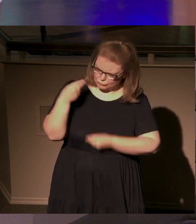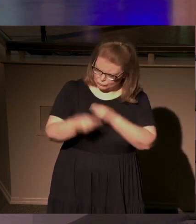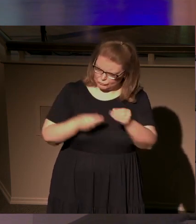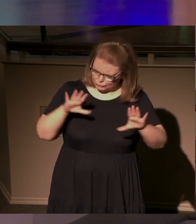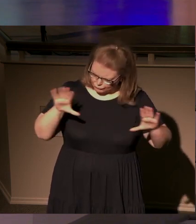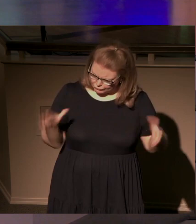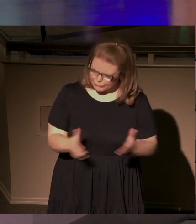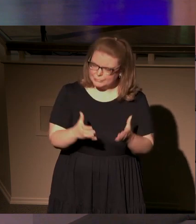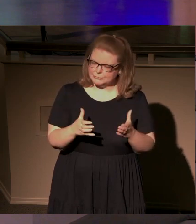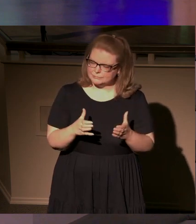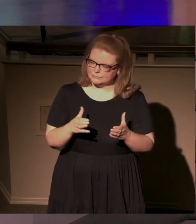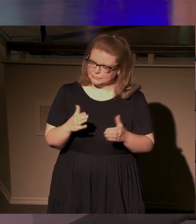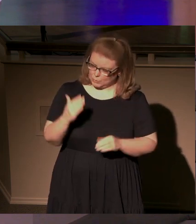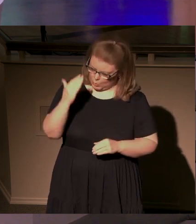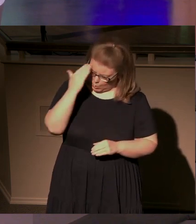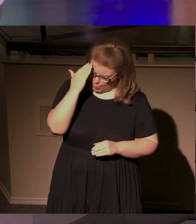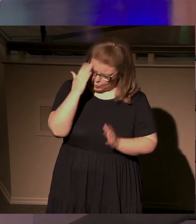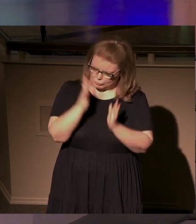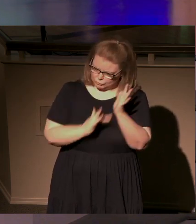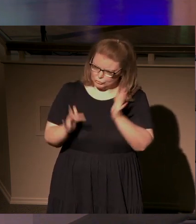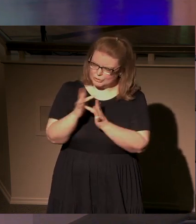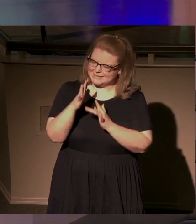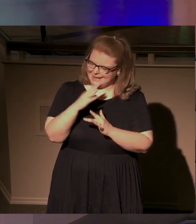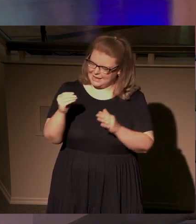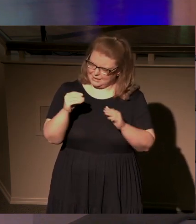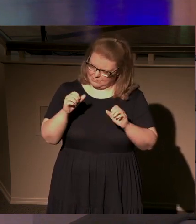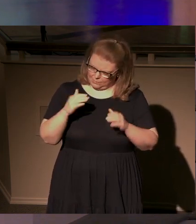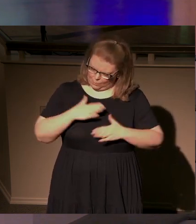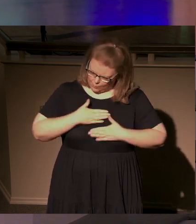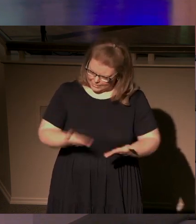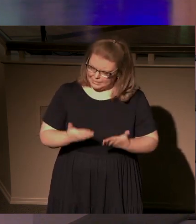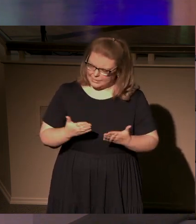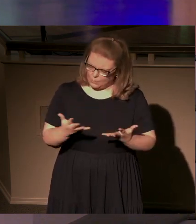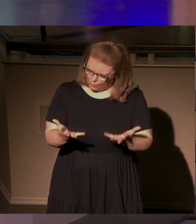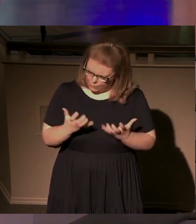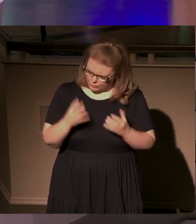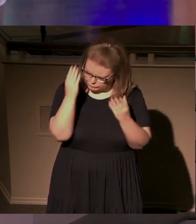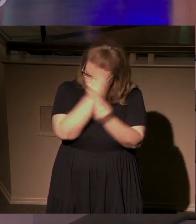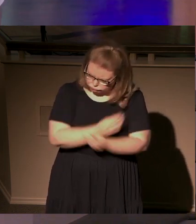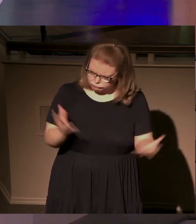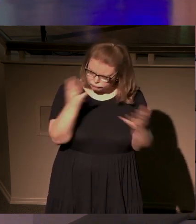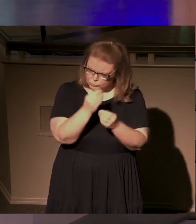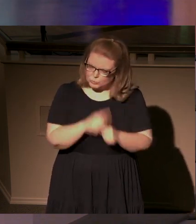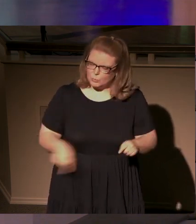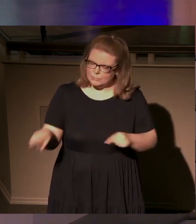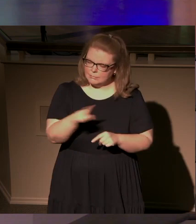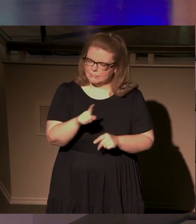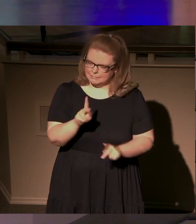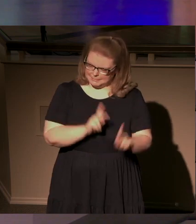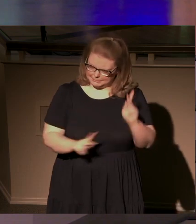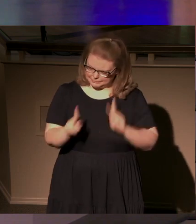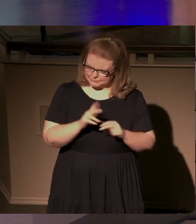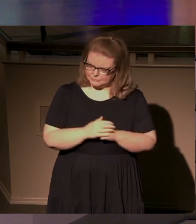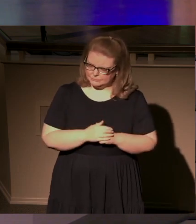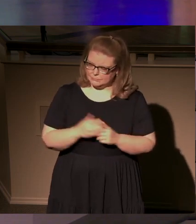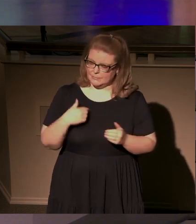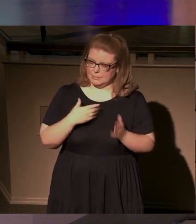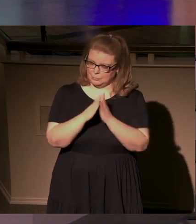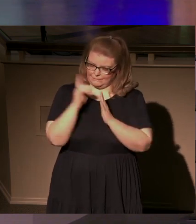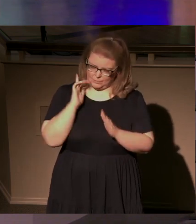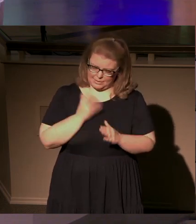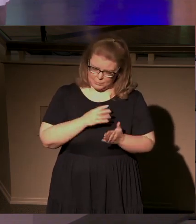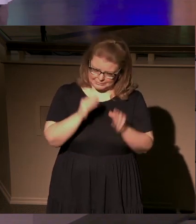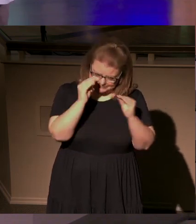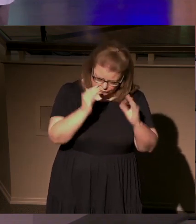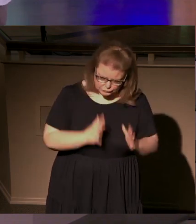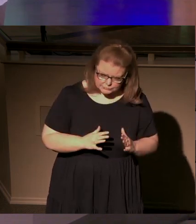know Christ and that they would make you known among their classmates. Lord, I lift up our teachers who are on the front lines and our admin who